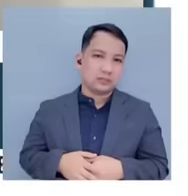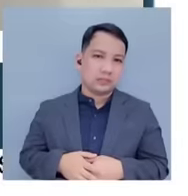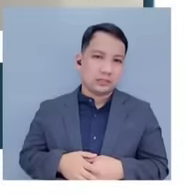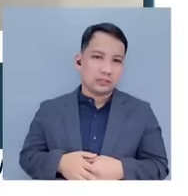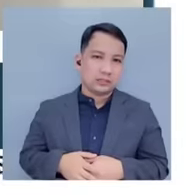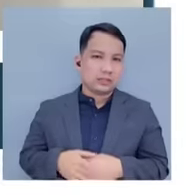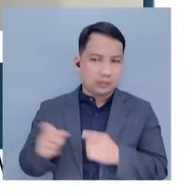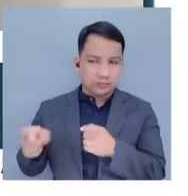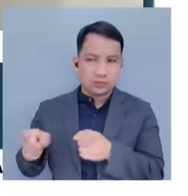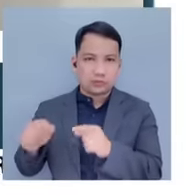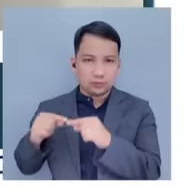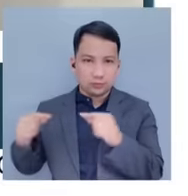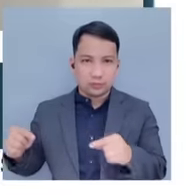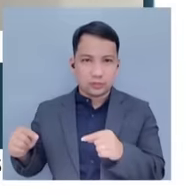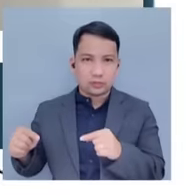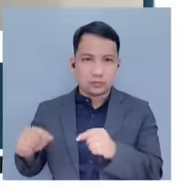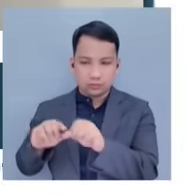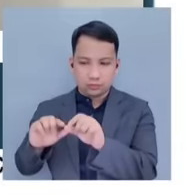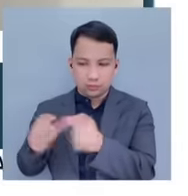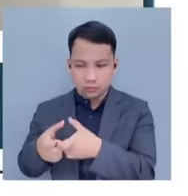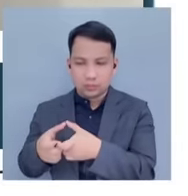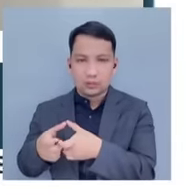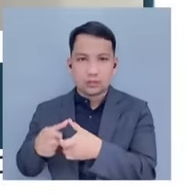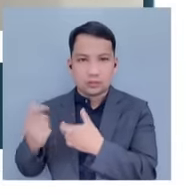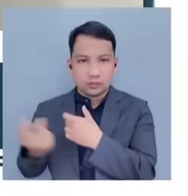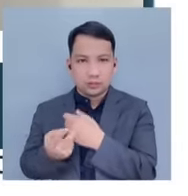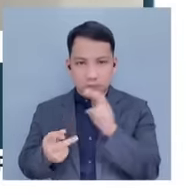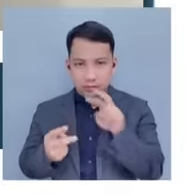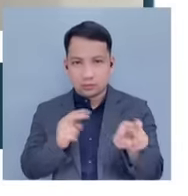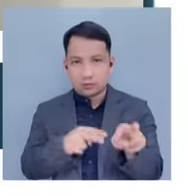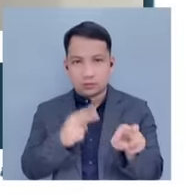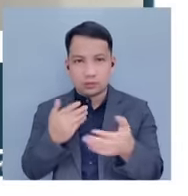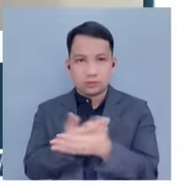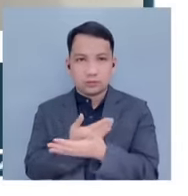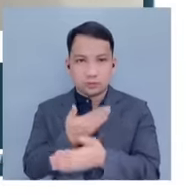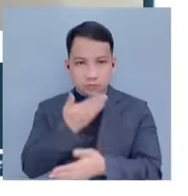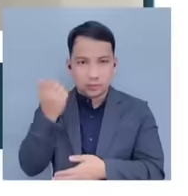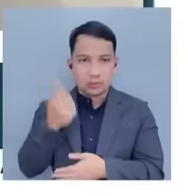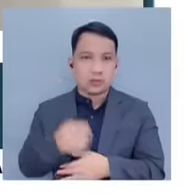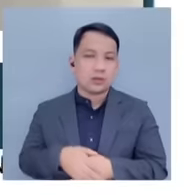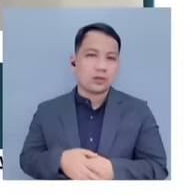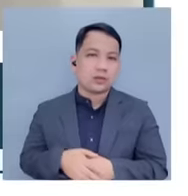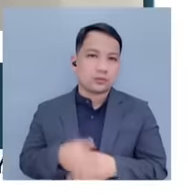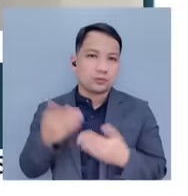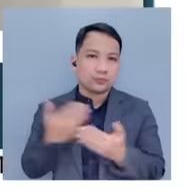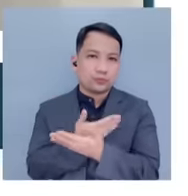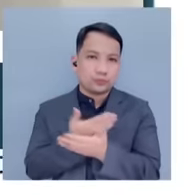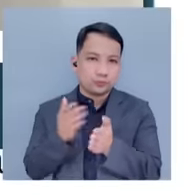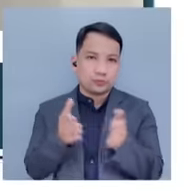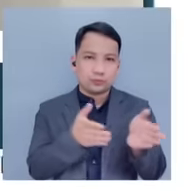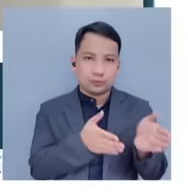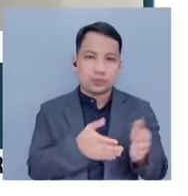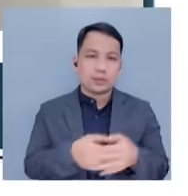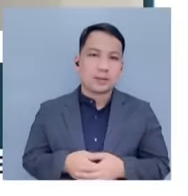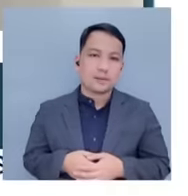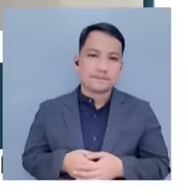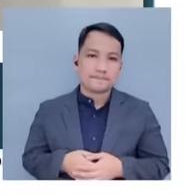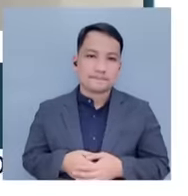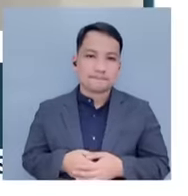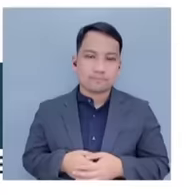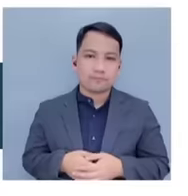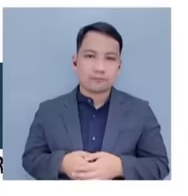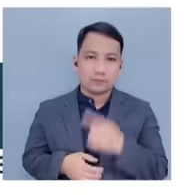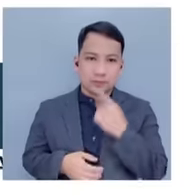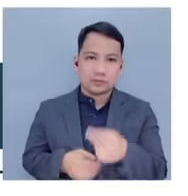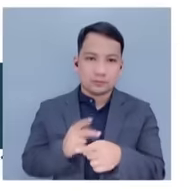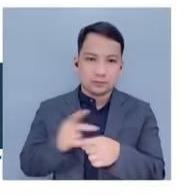recalibrate, regroup, and look for better and new strategies. Professor Jean Franco there